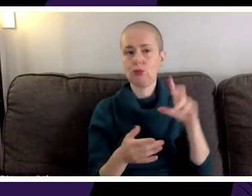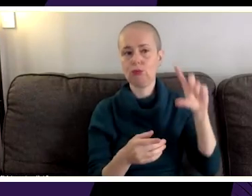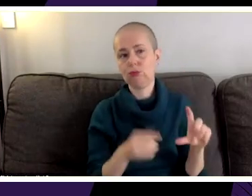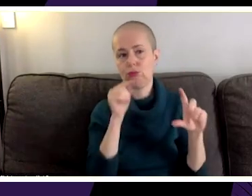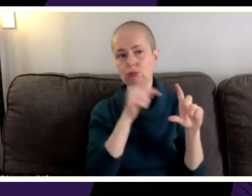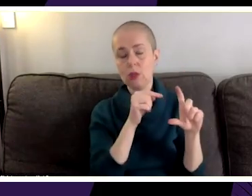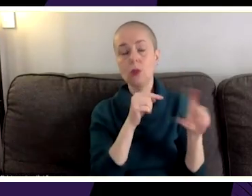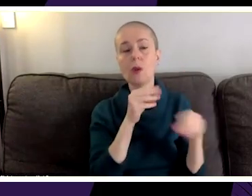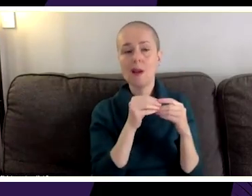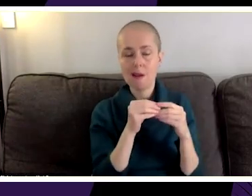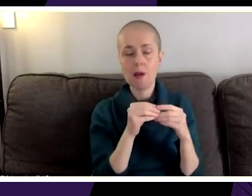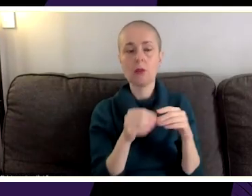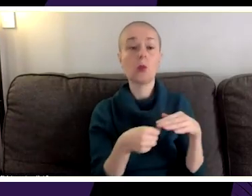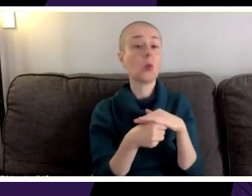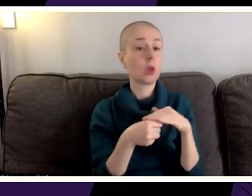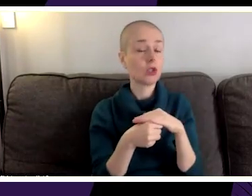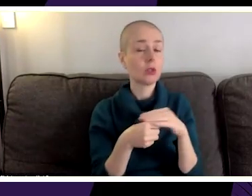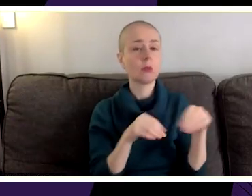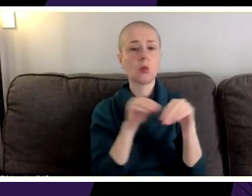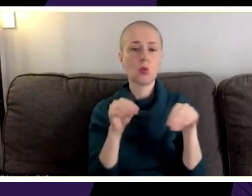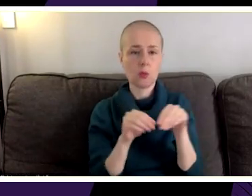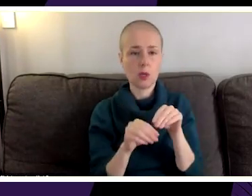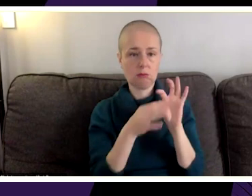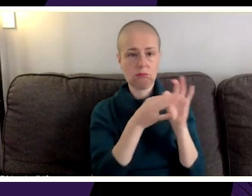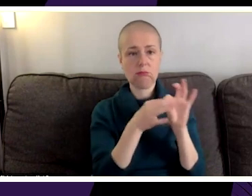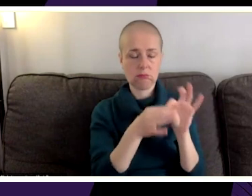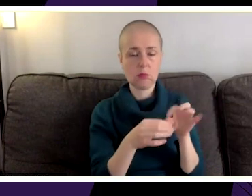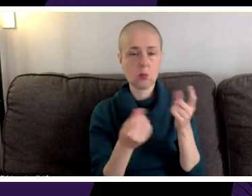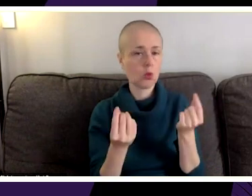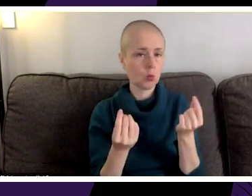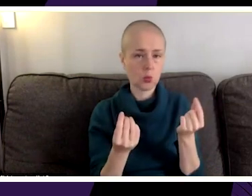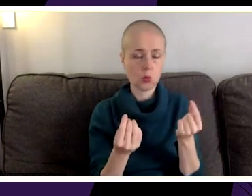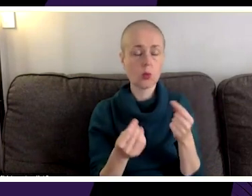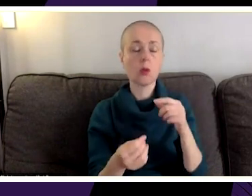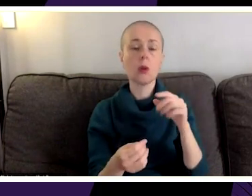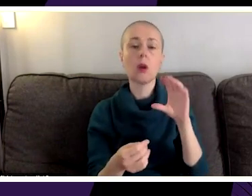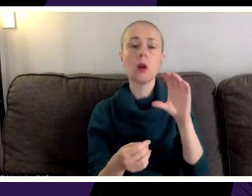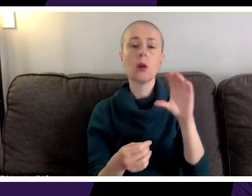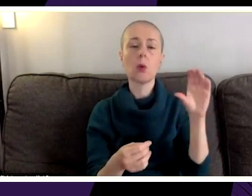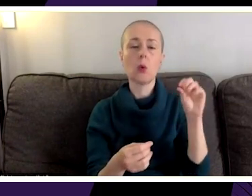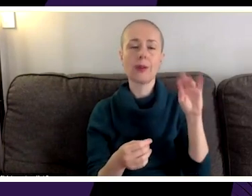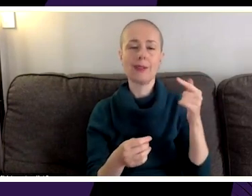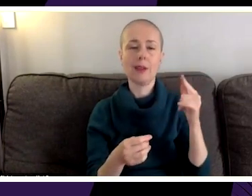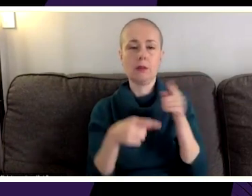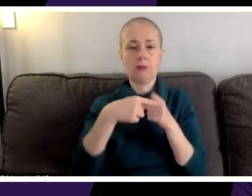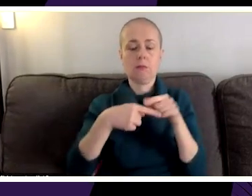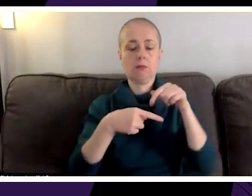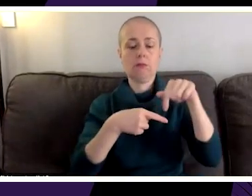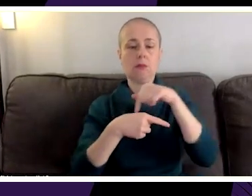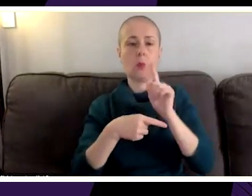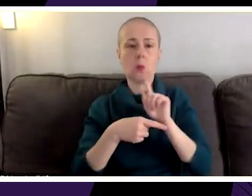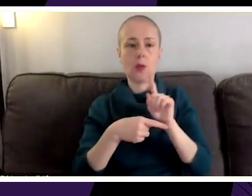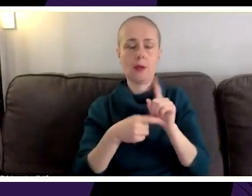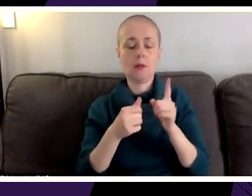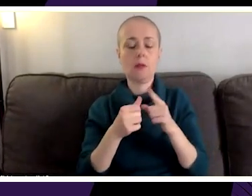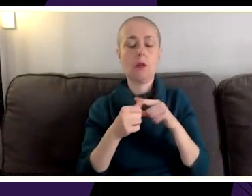movement parameters. So you can give it a coordinate for a starting position, you give it timings for how long a movement